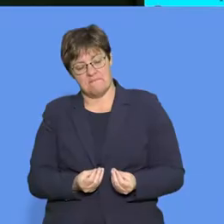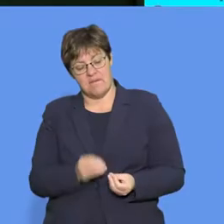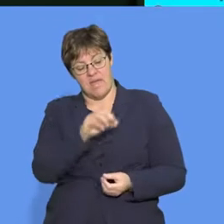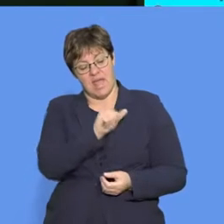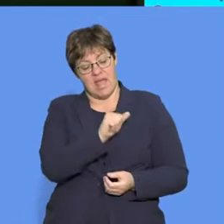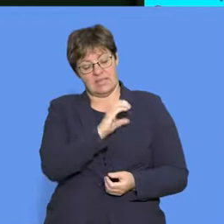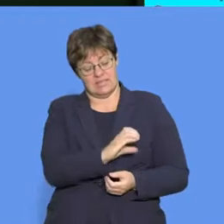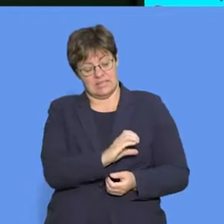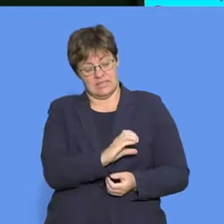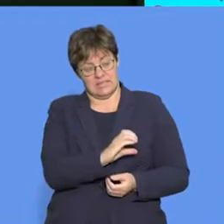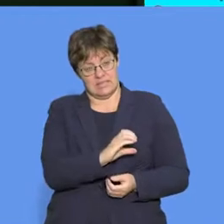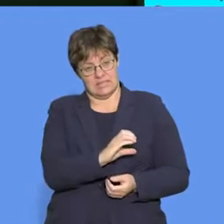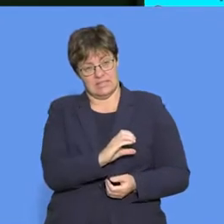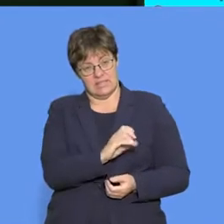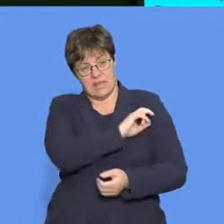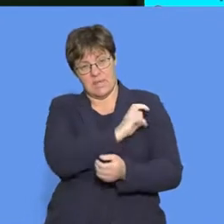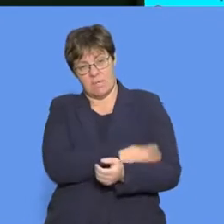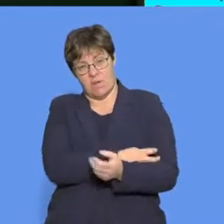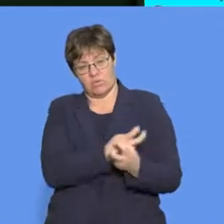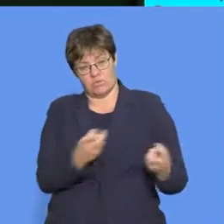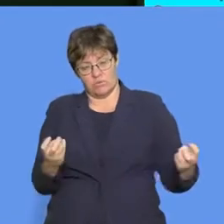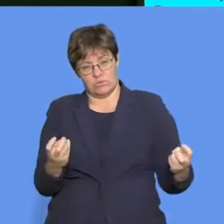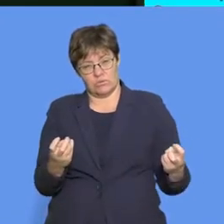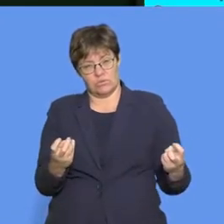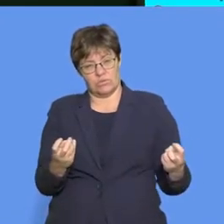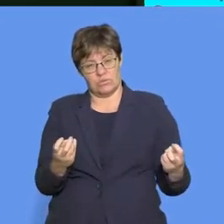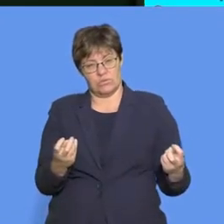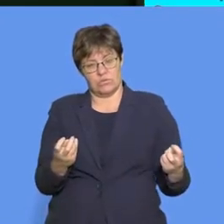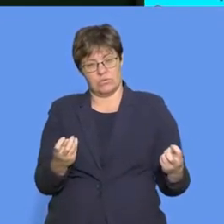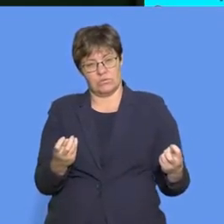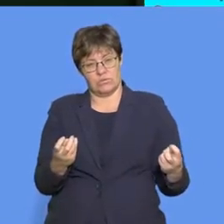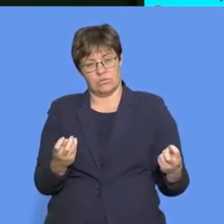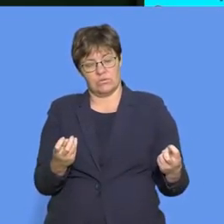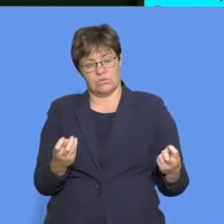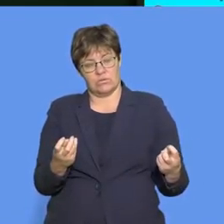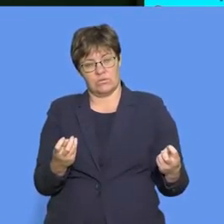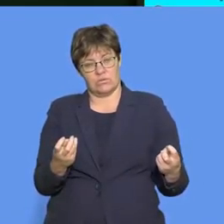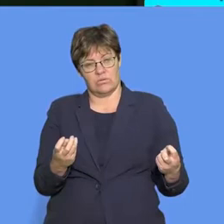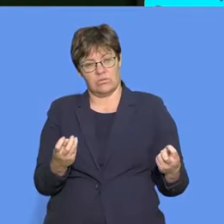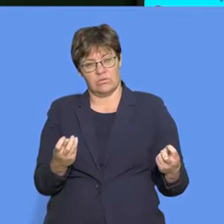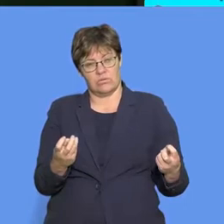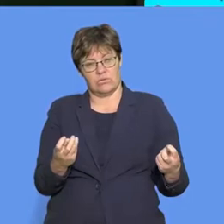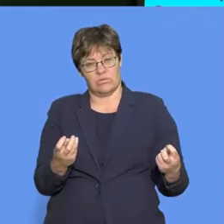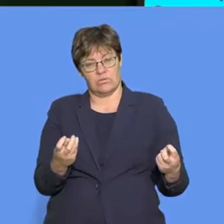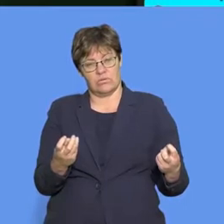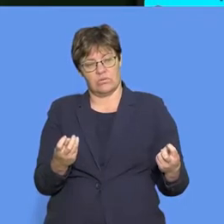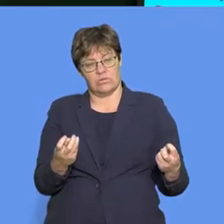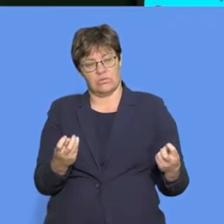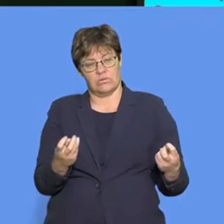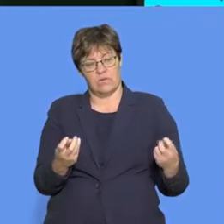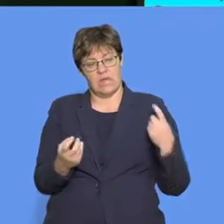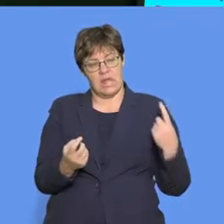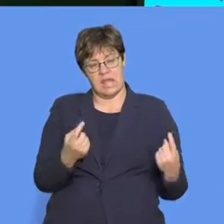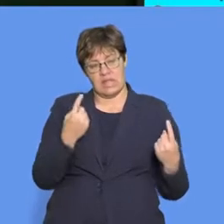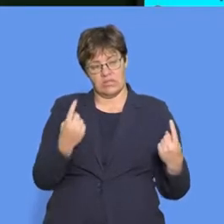had an AC power source, then that means that the sign of each